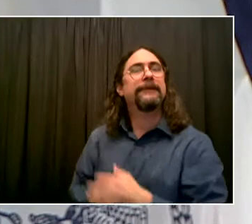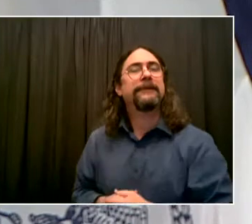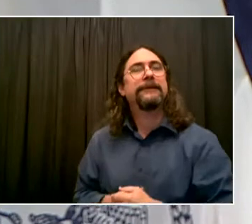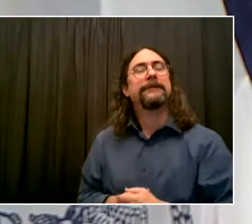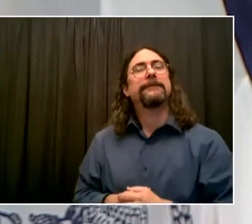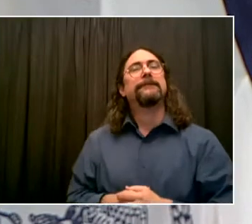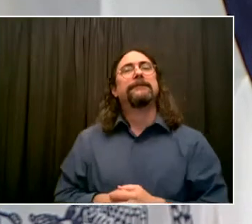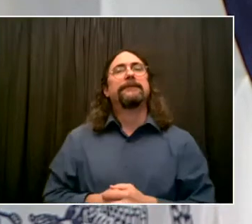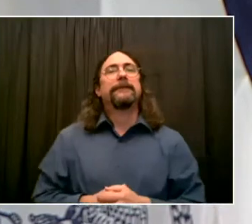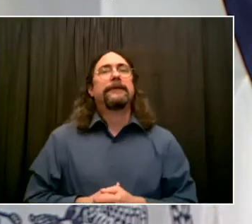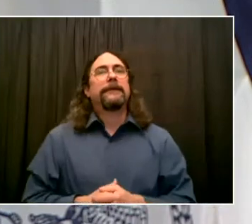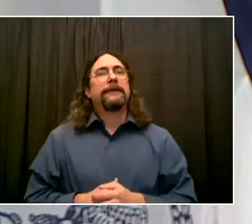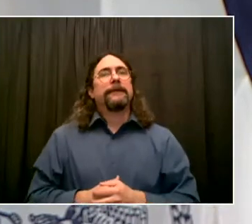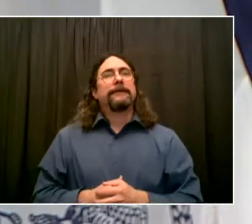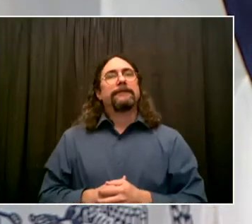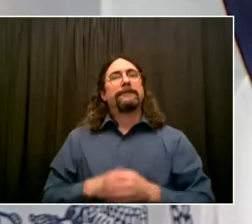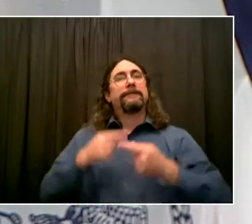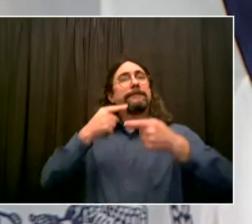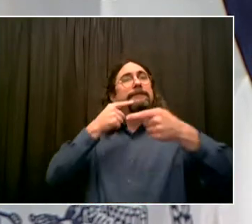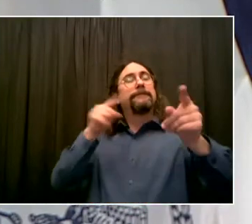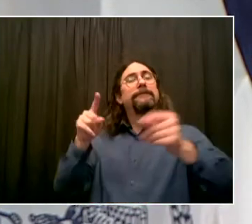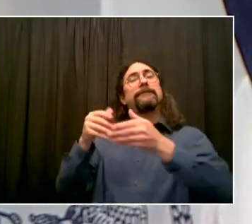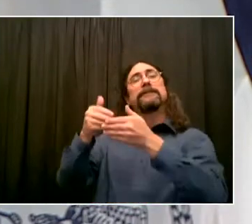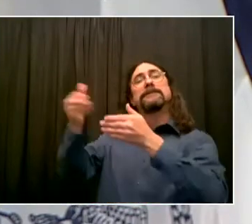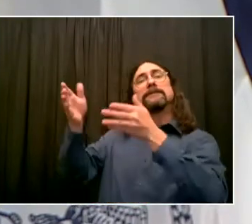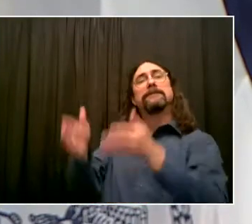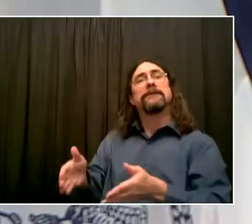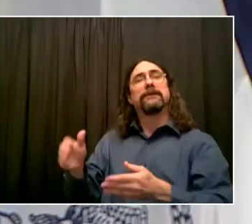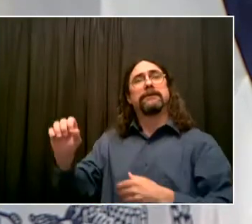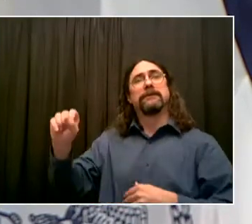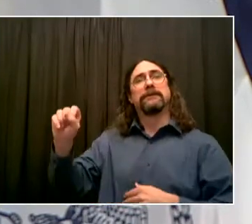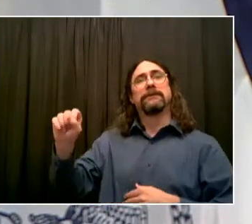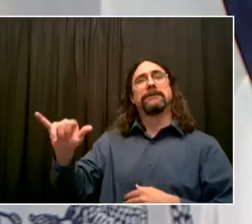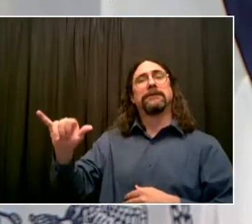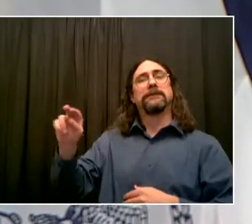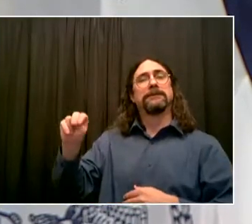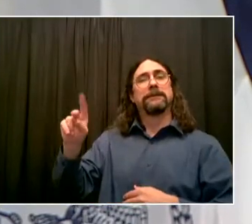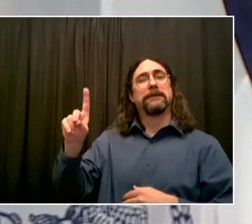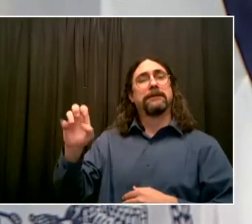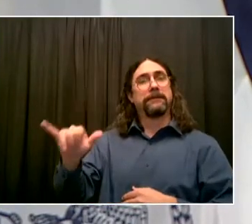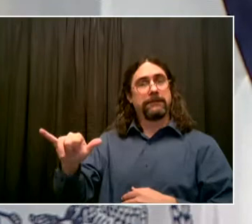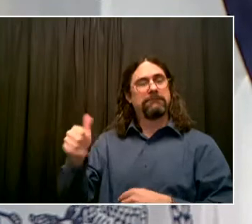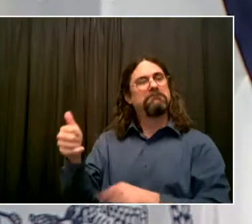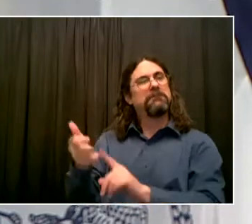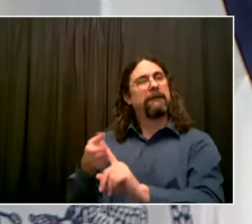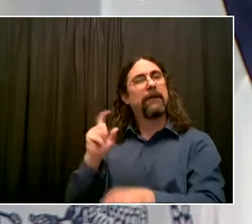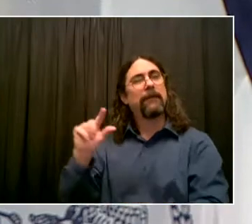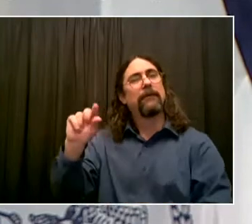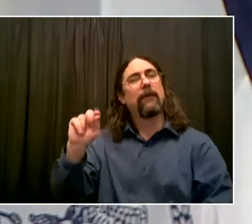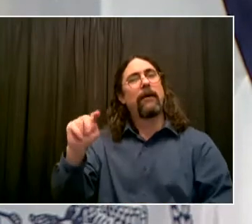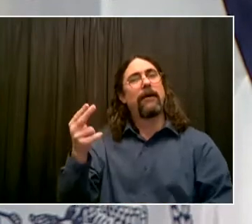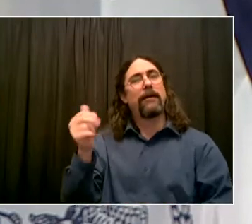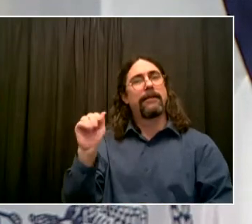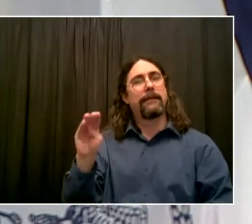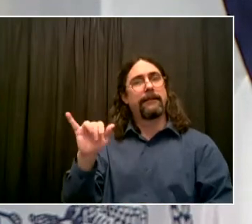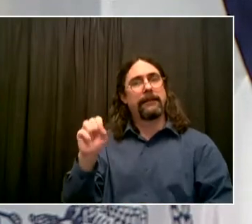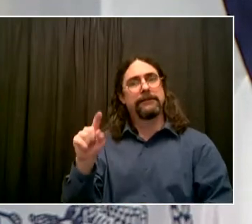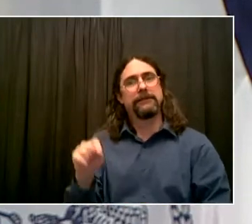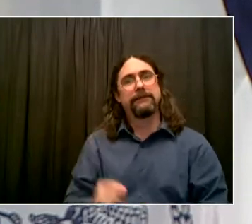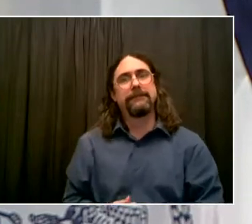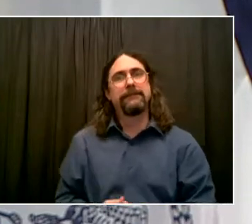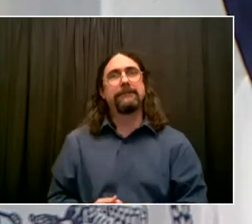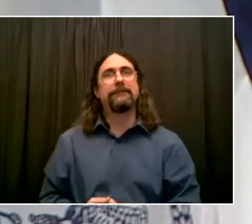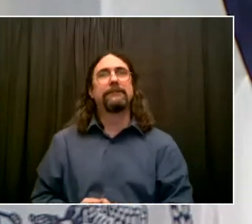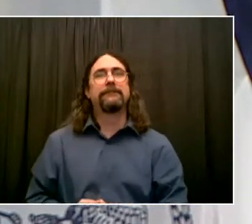Good morning, Mr. Mayor. Yes, the first question I wanted to ask is related to the ranked choice voting funding. Given the election is less